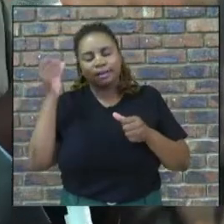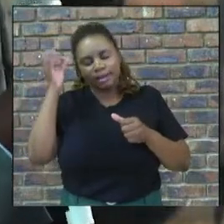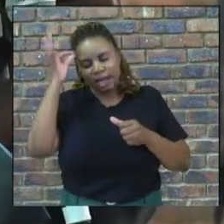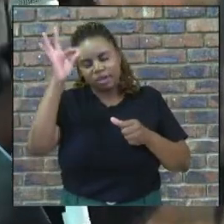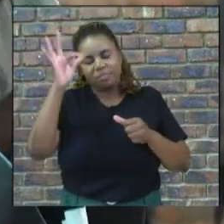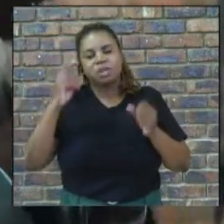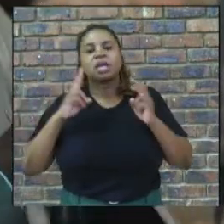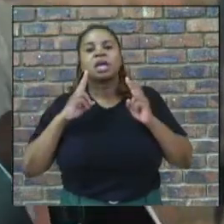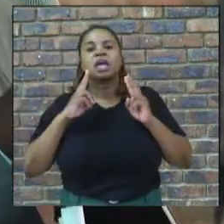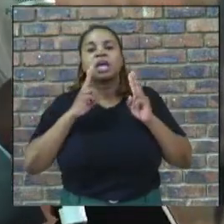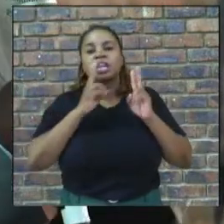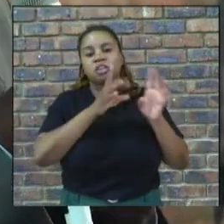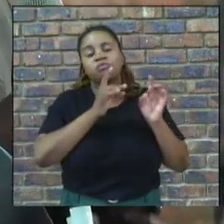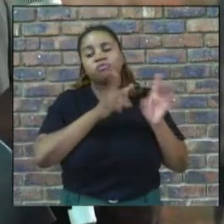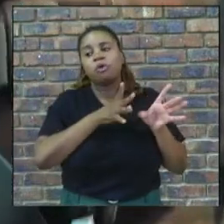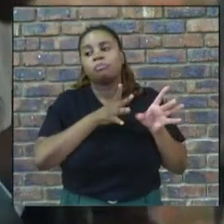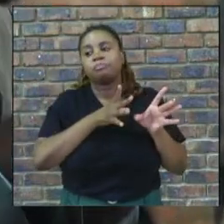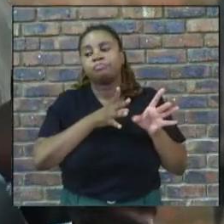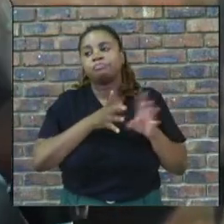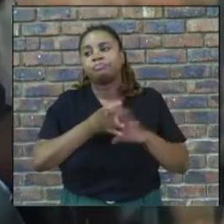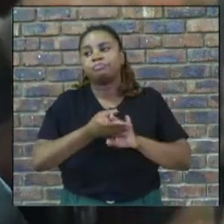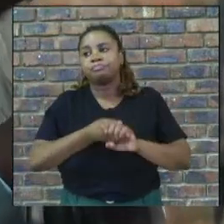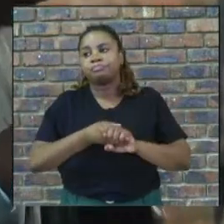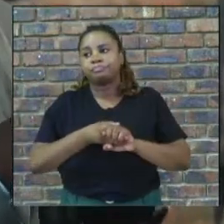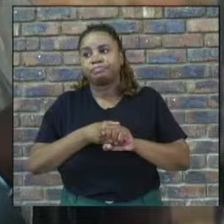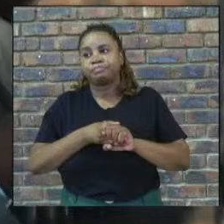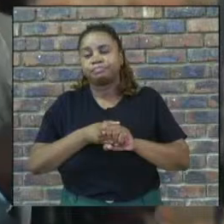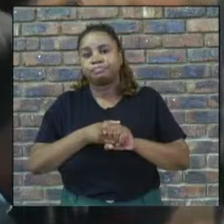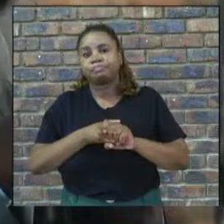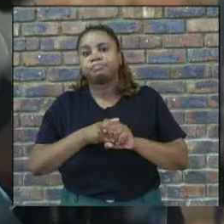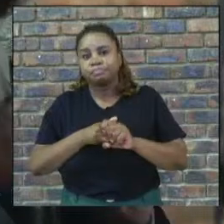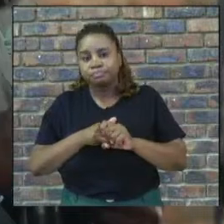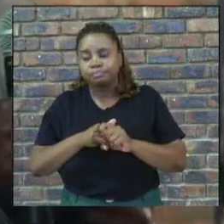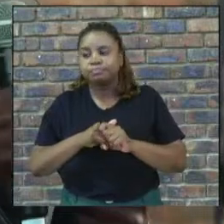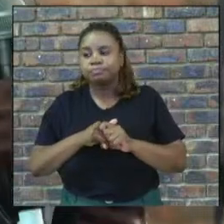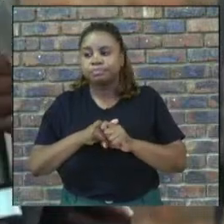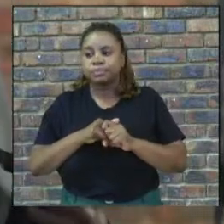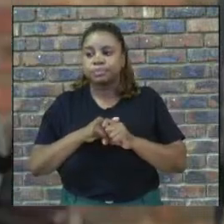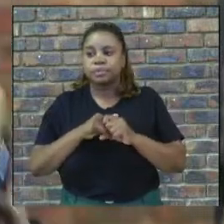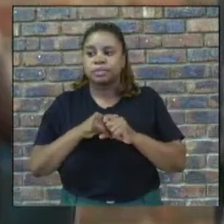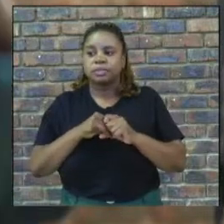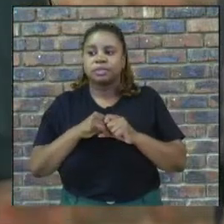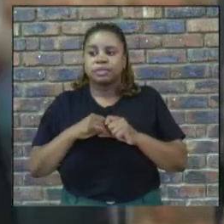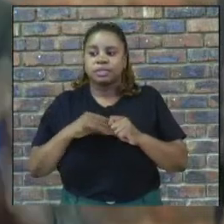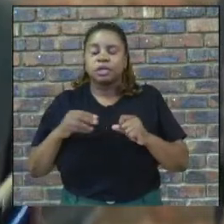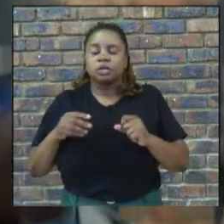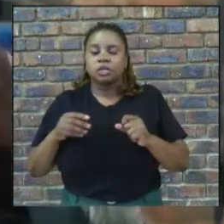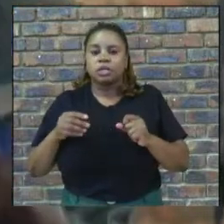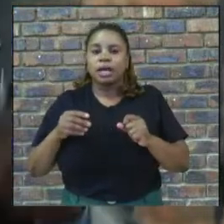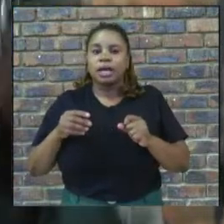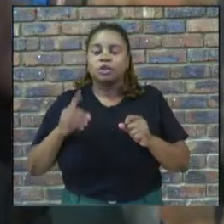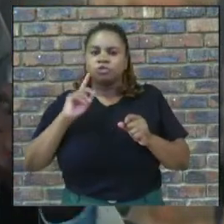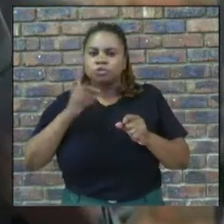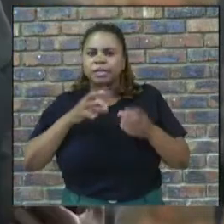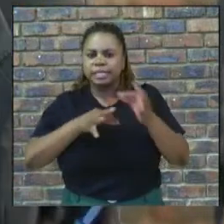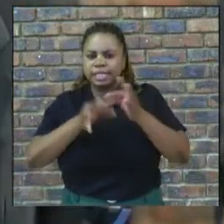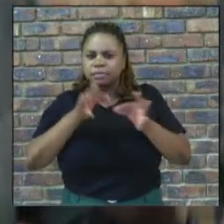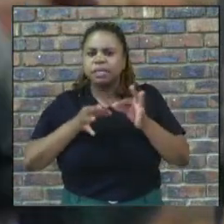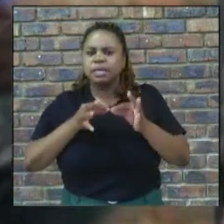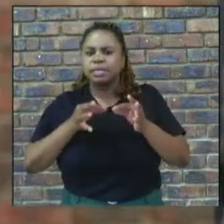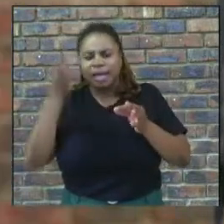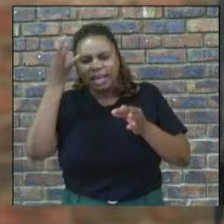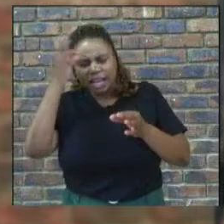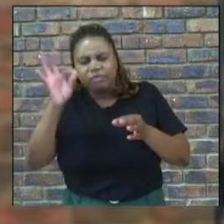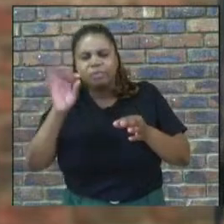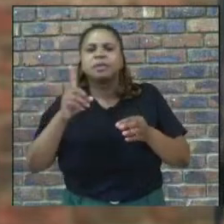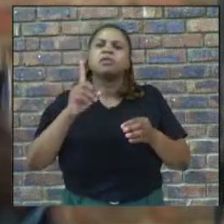the information to say what is it that we want, what is it that we need. Then when you are done drafting those things, you come